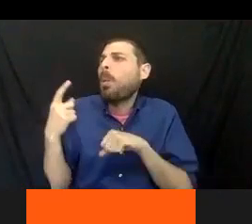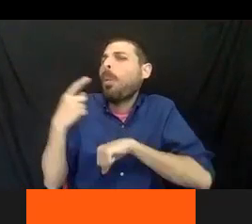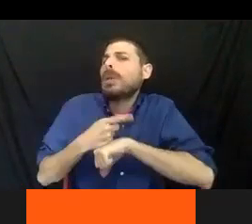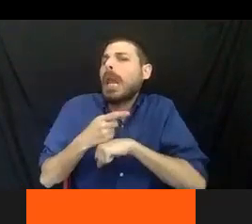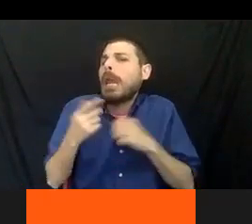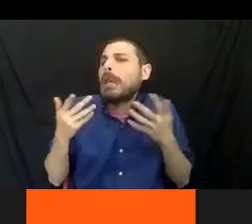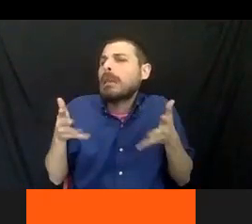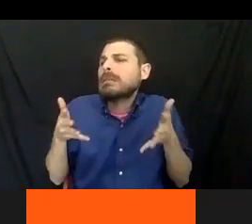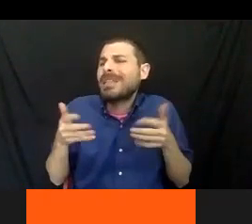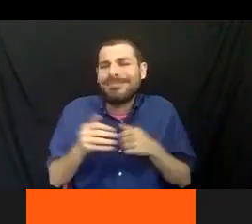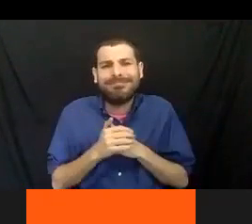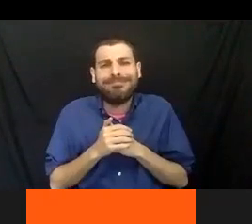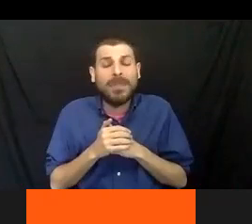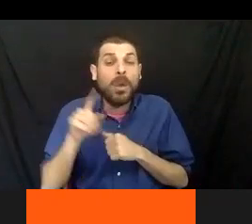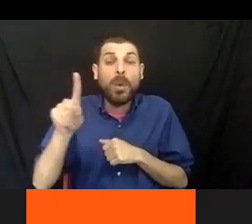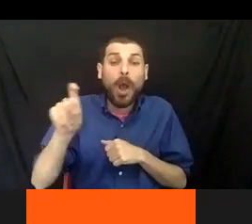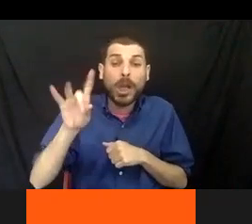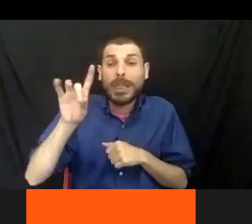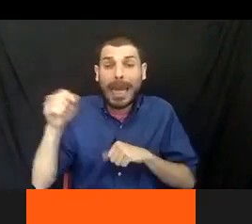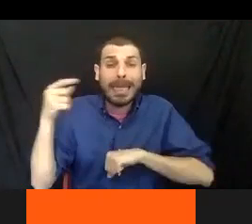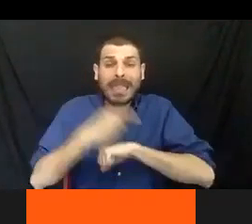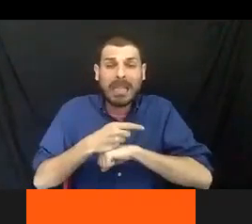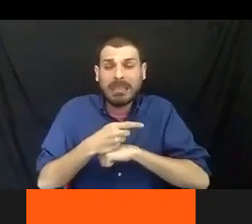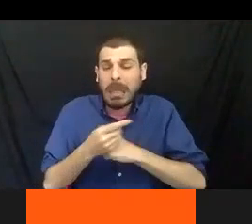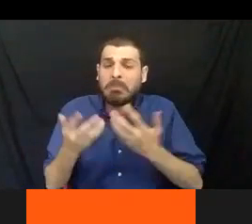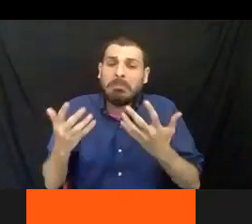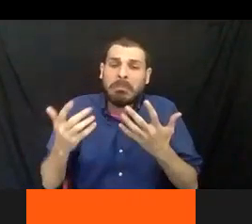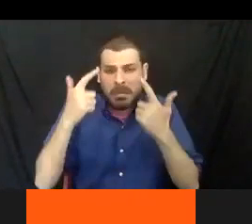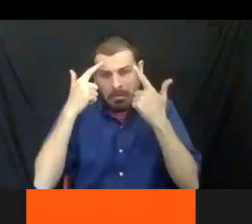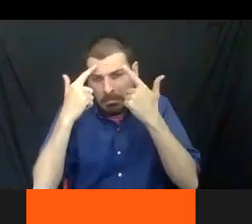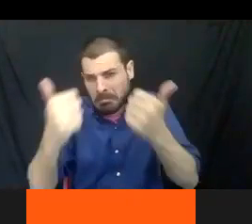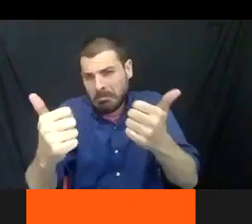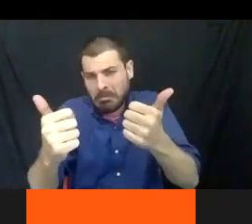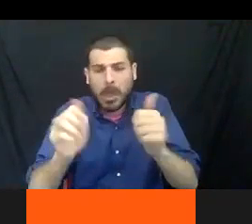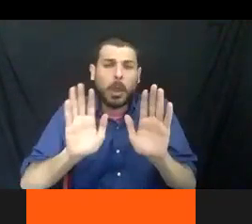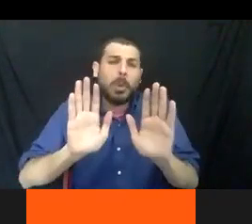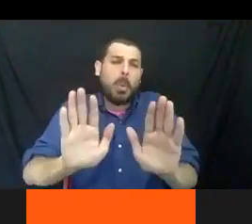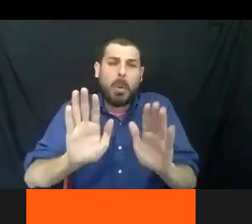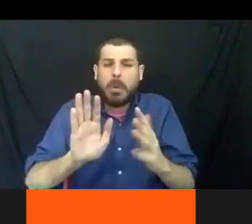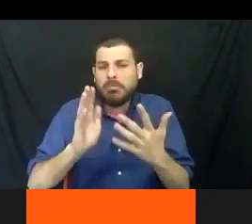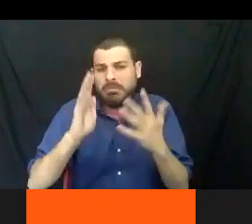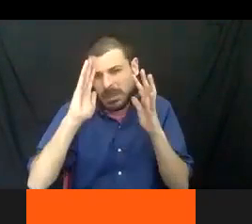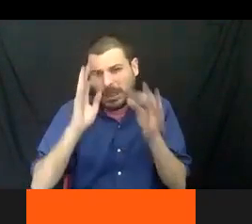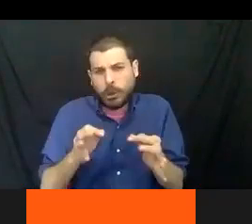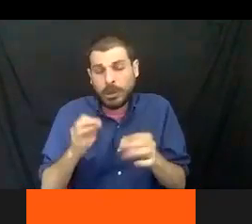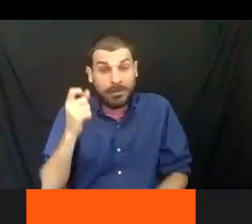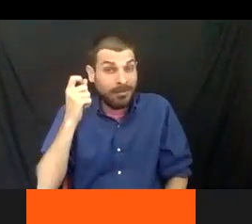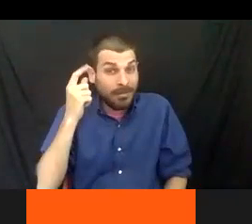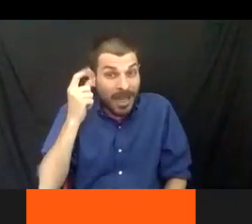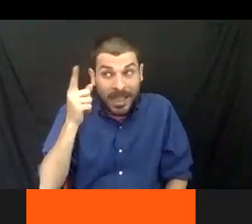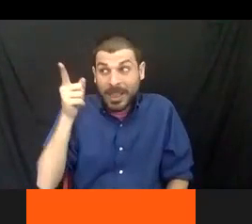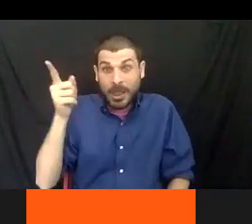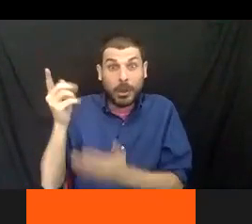is, that's up to you. And if you request it, it's my position that the servicer is required to give it to